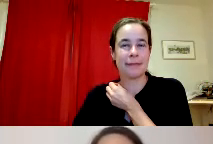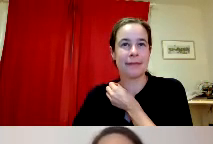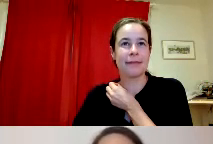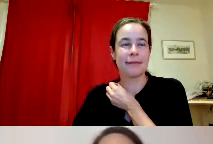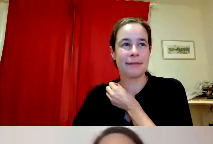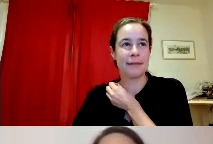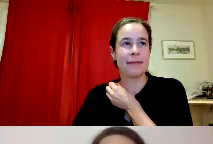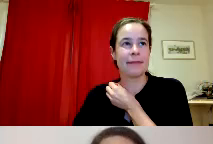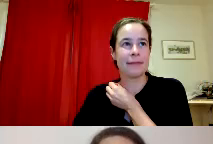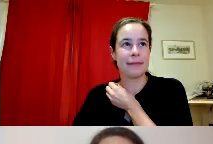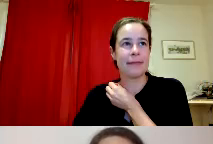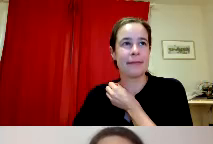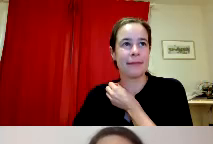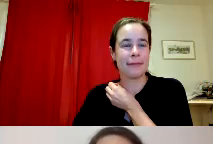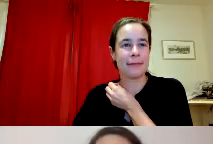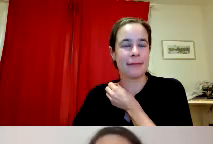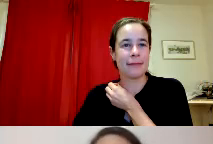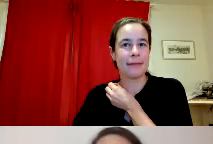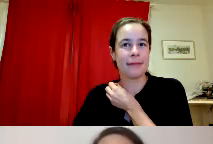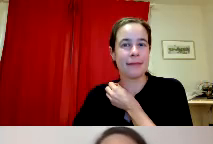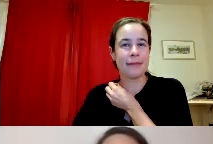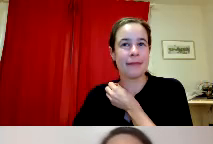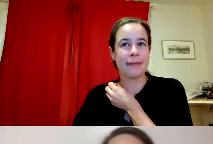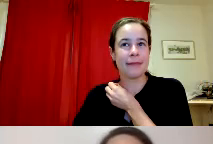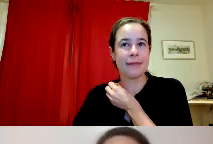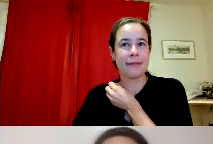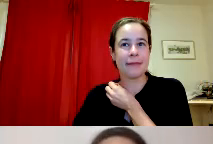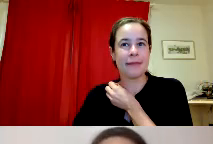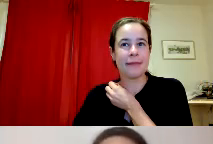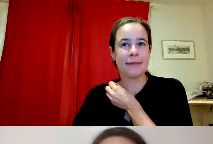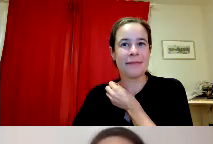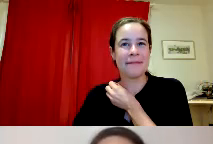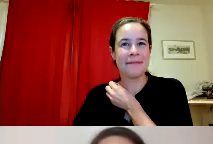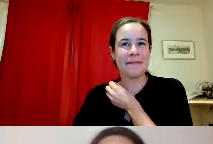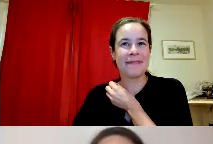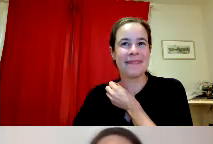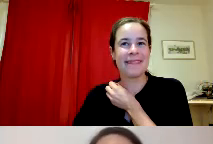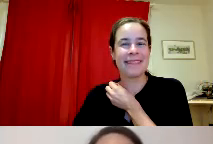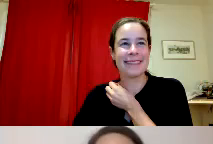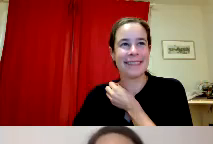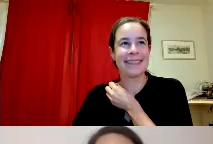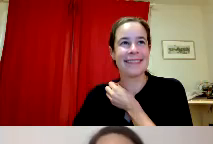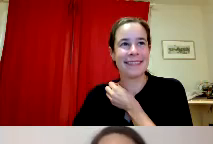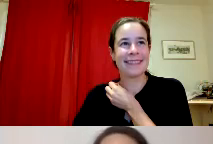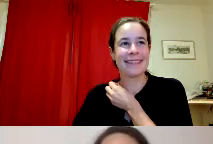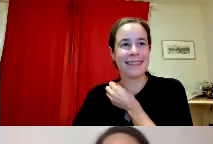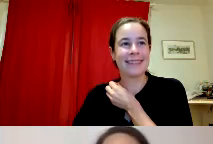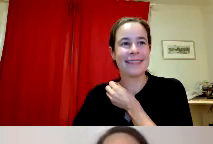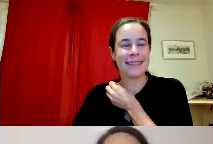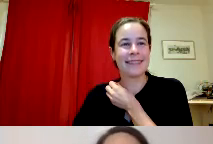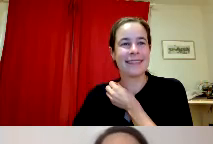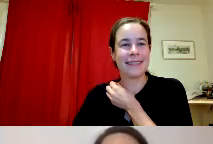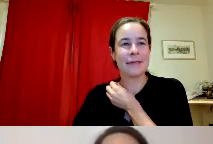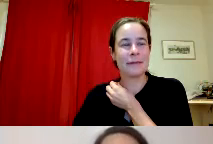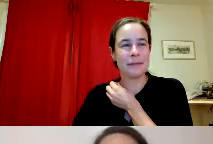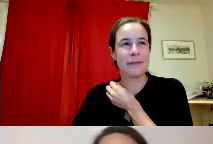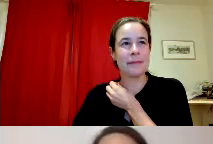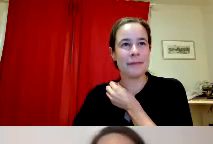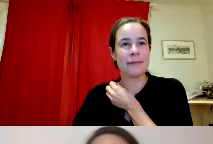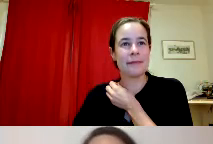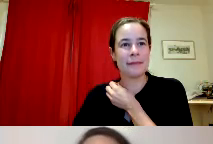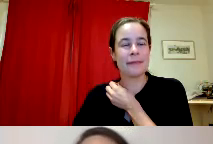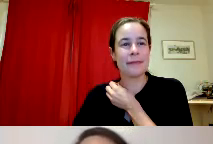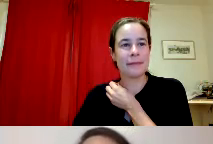people, less breastfeeding in public. And then this really interesting idea of more intentional feeding or more feeding on